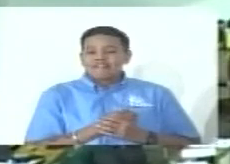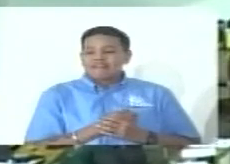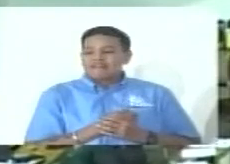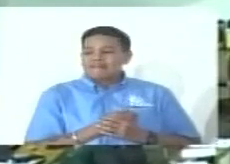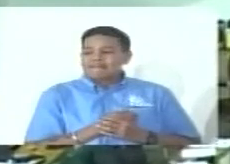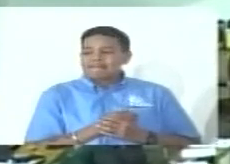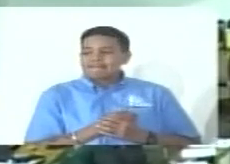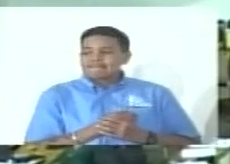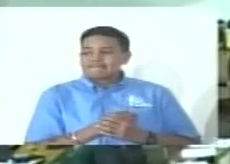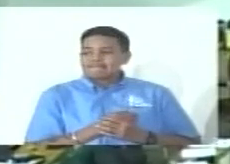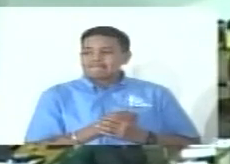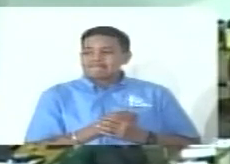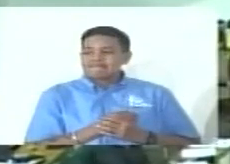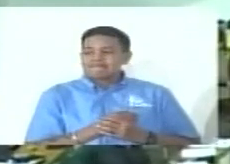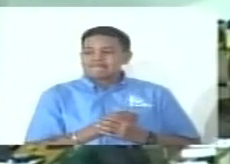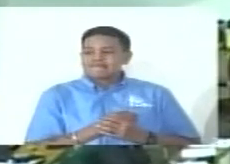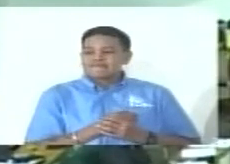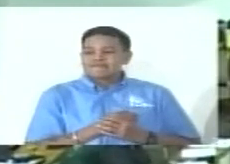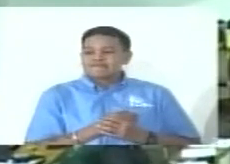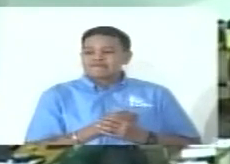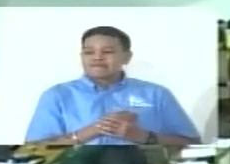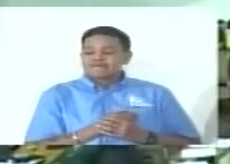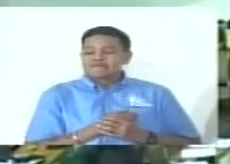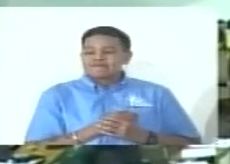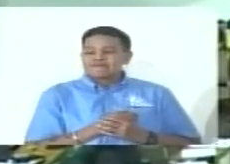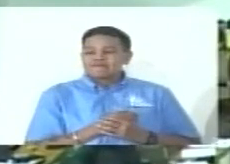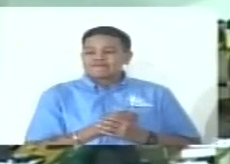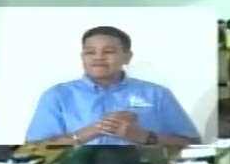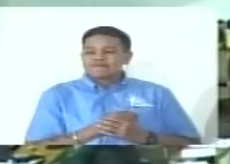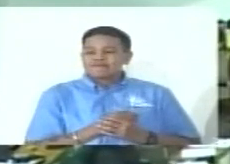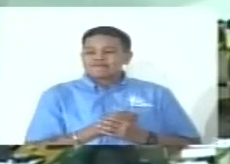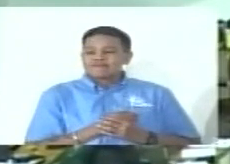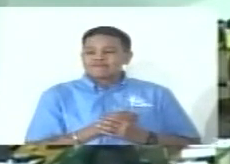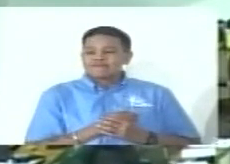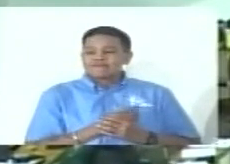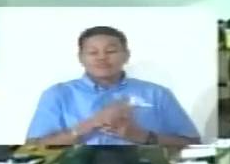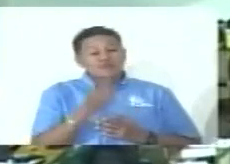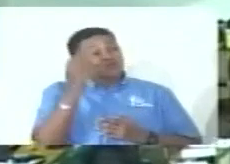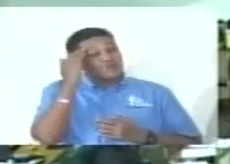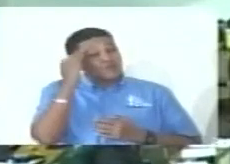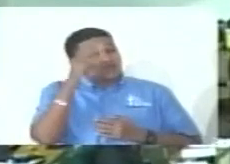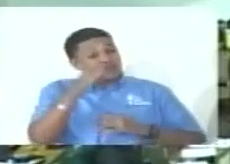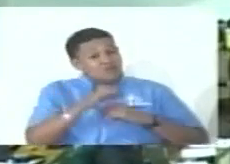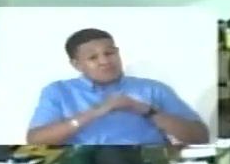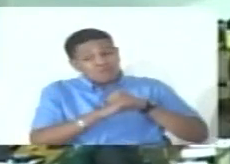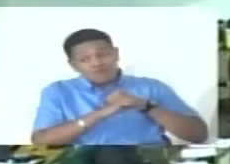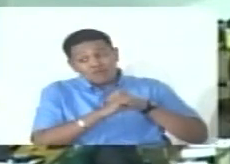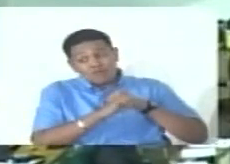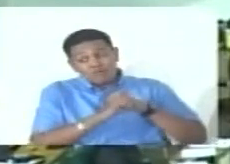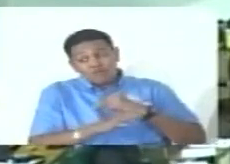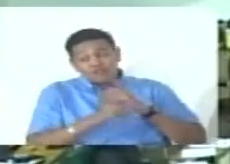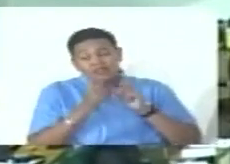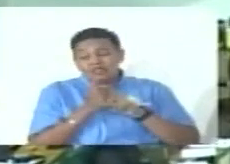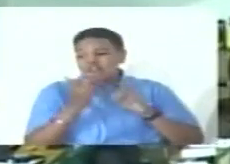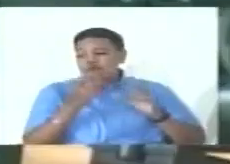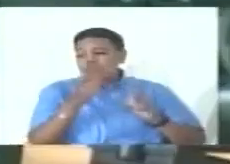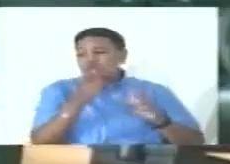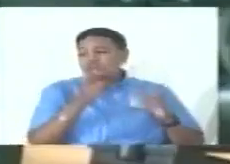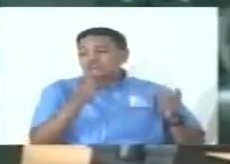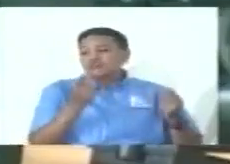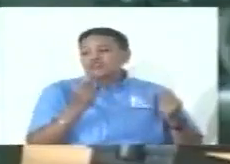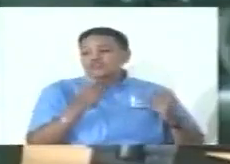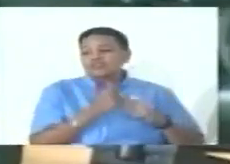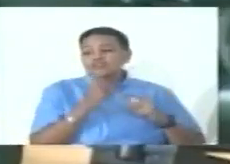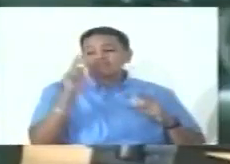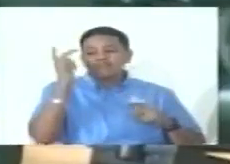you know, she promoted, knowing what she did as a